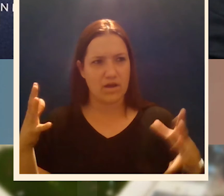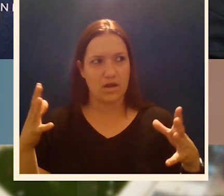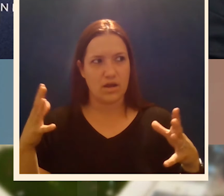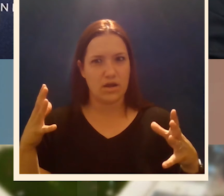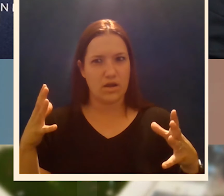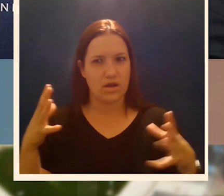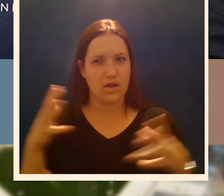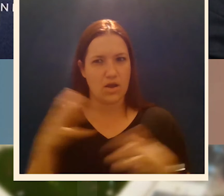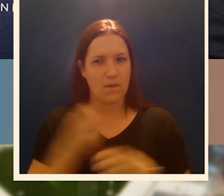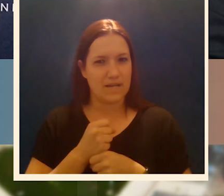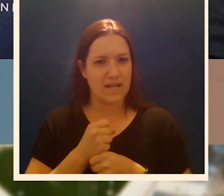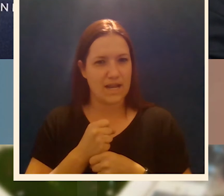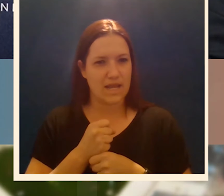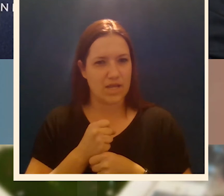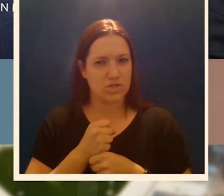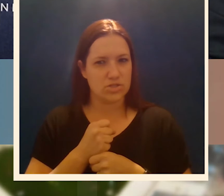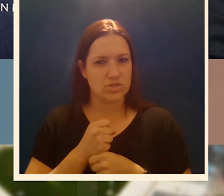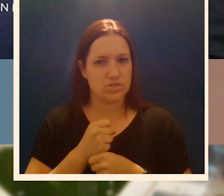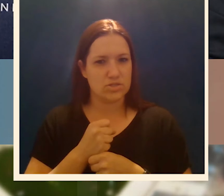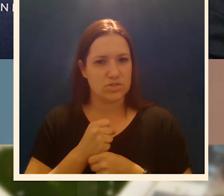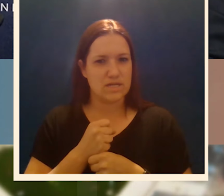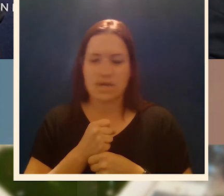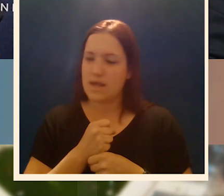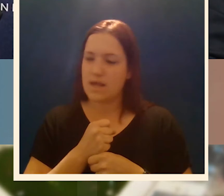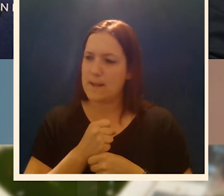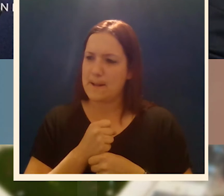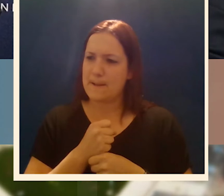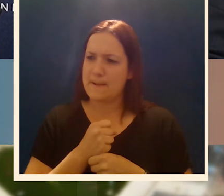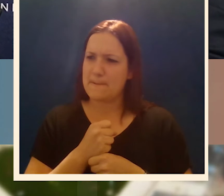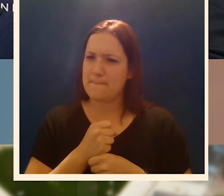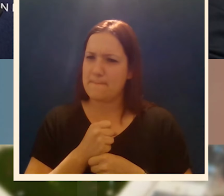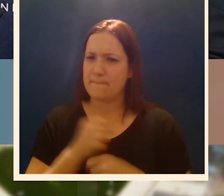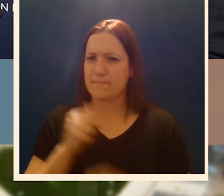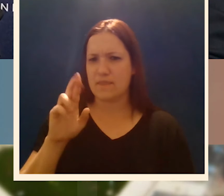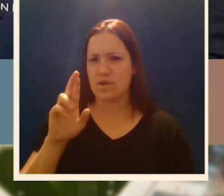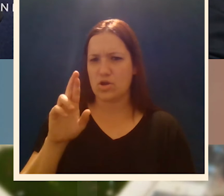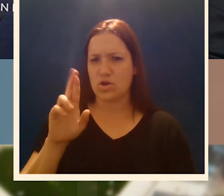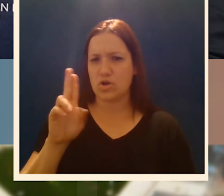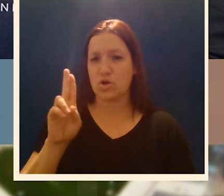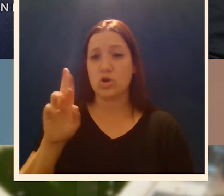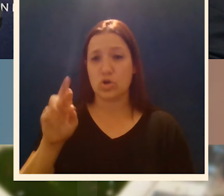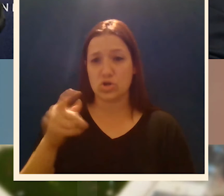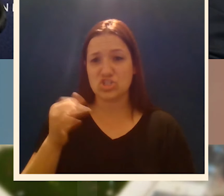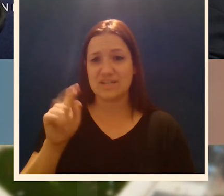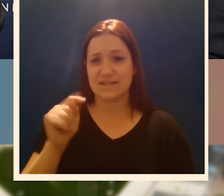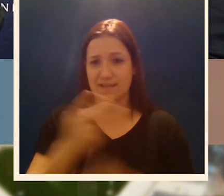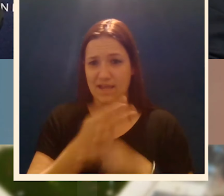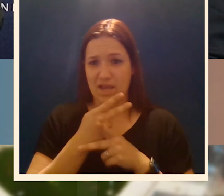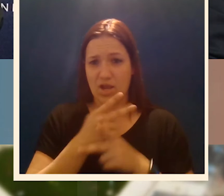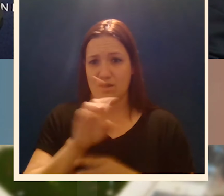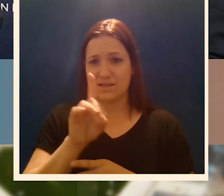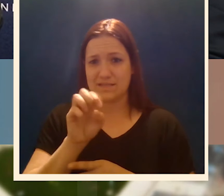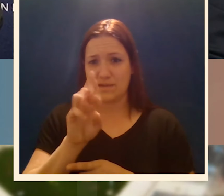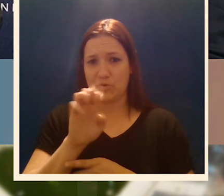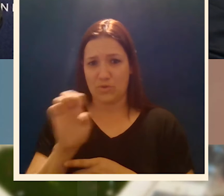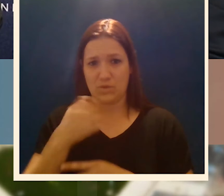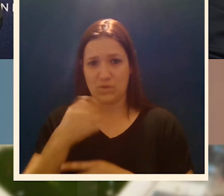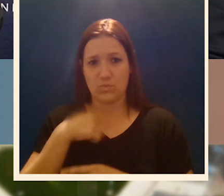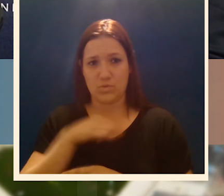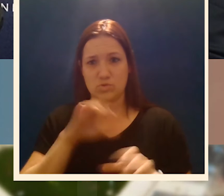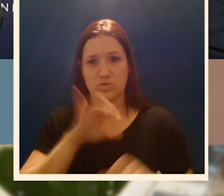we were doing the Johnson & Johnson. Okay. But I don't know definitively, because the type